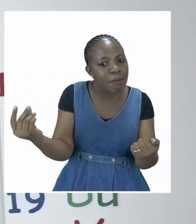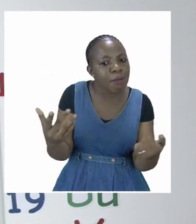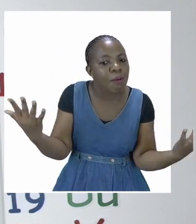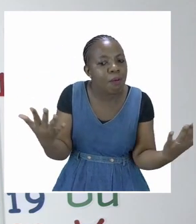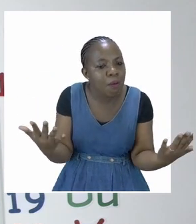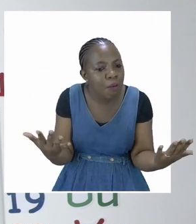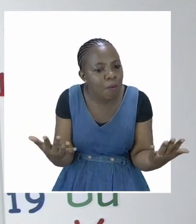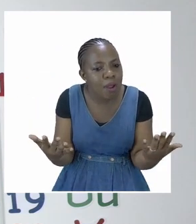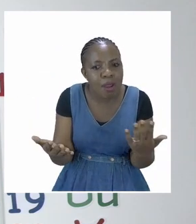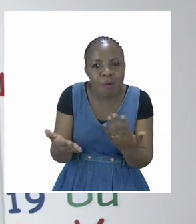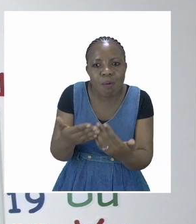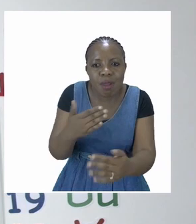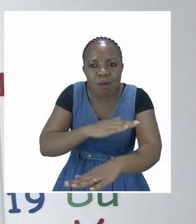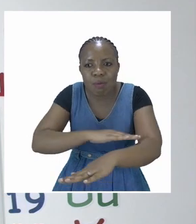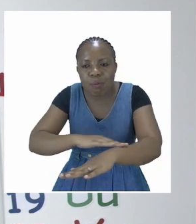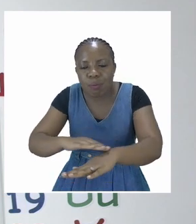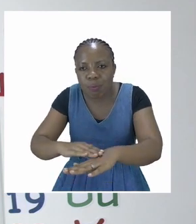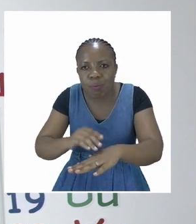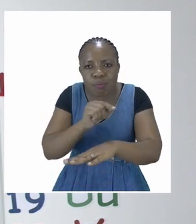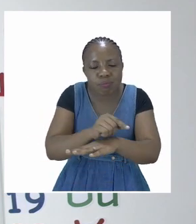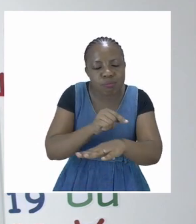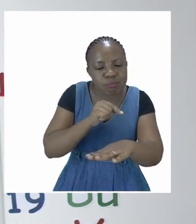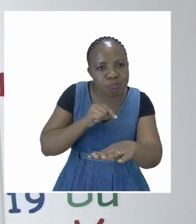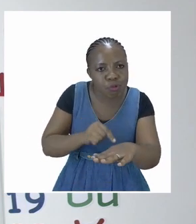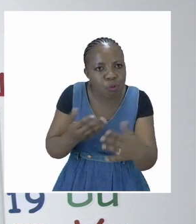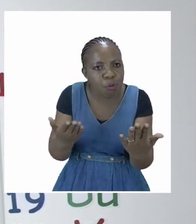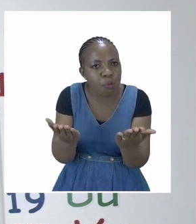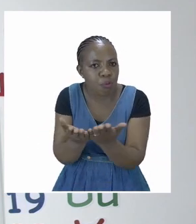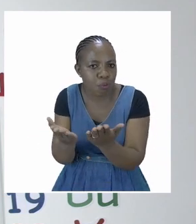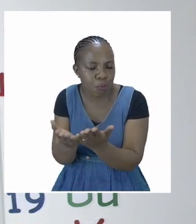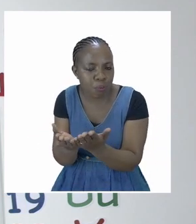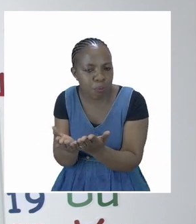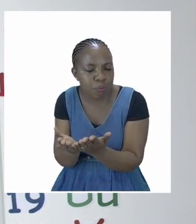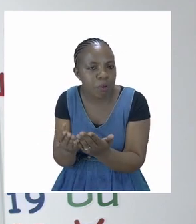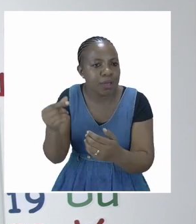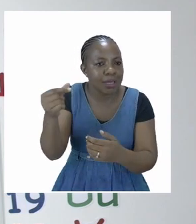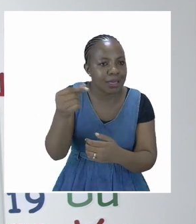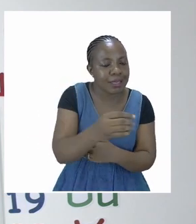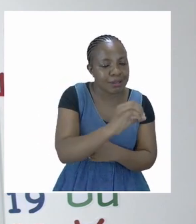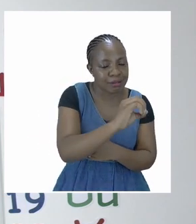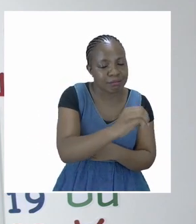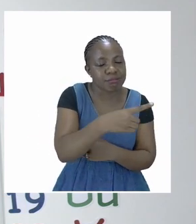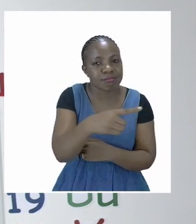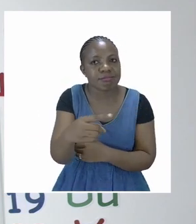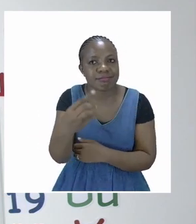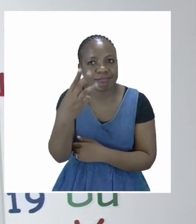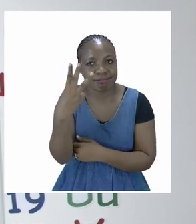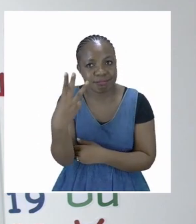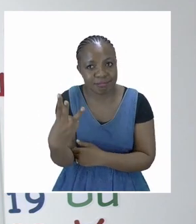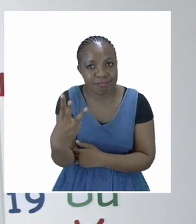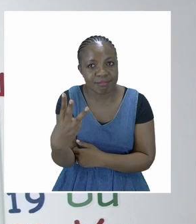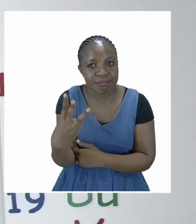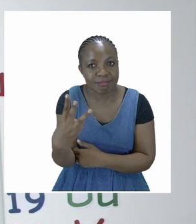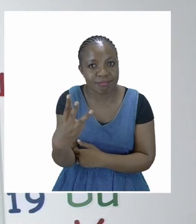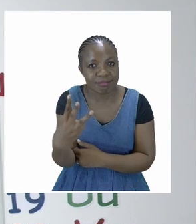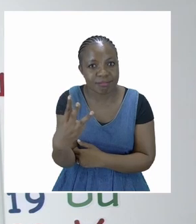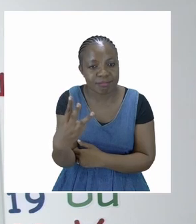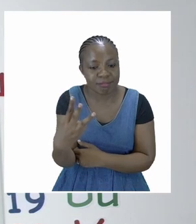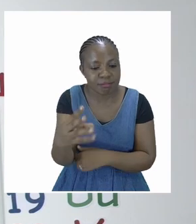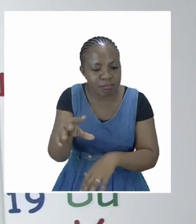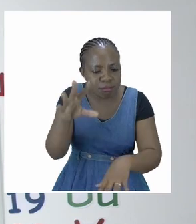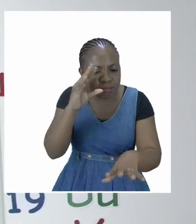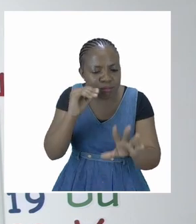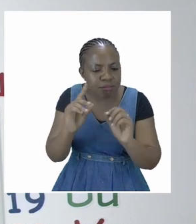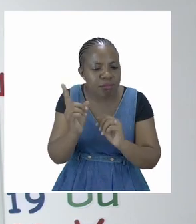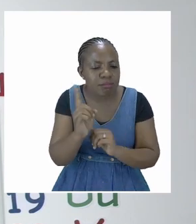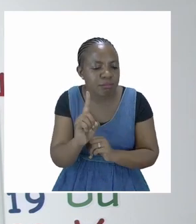to Thursday for pre-primary up until grade 3. The lessons are for listening